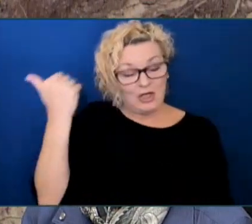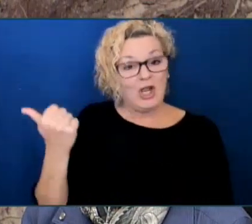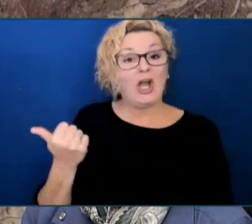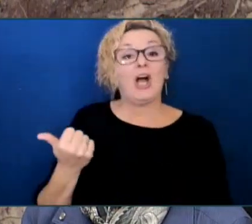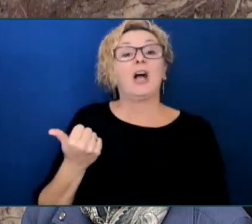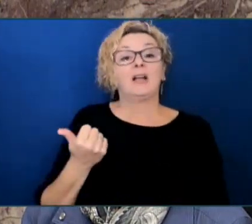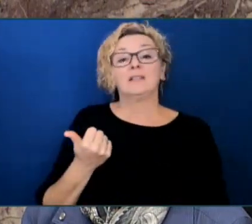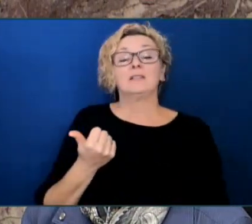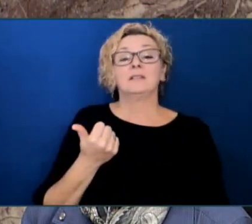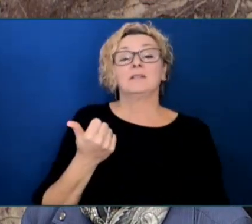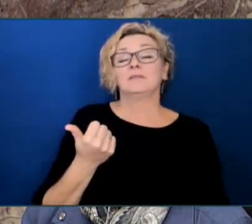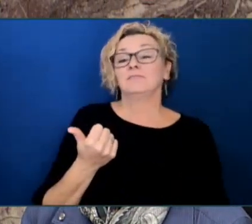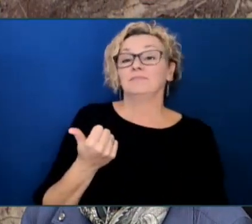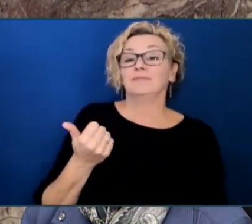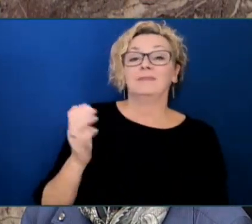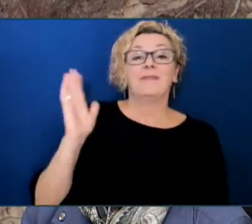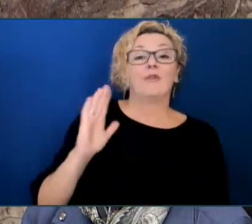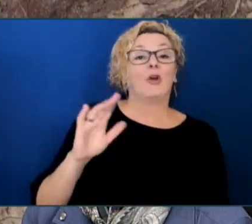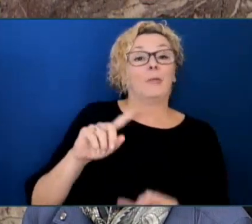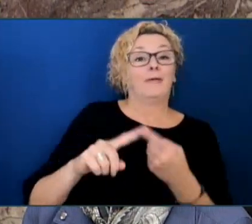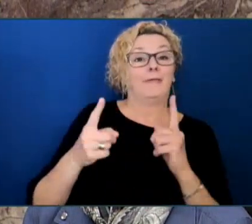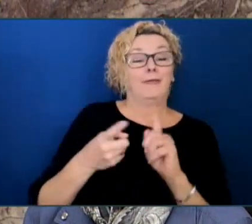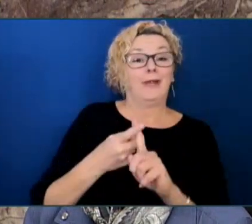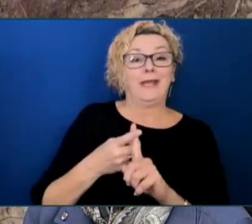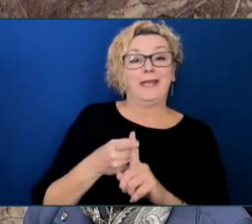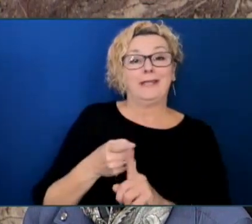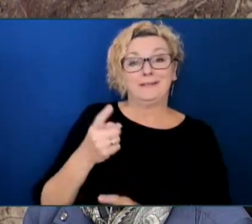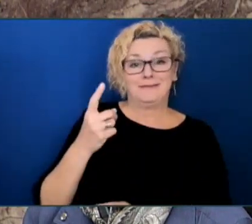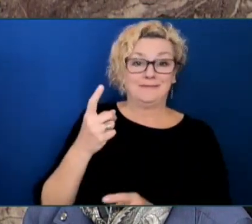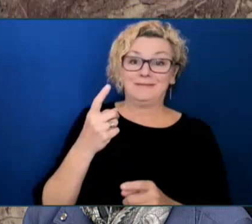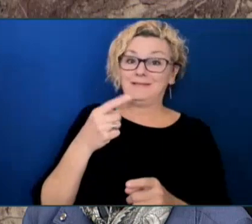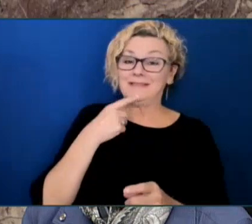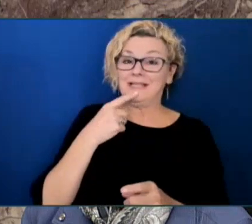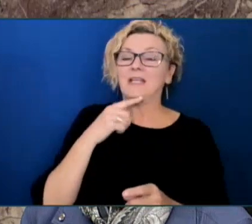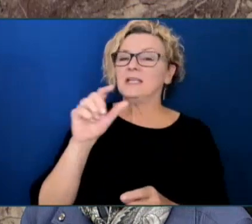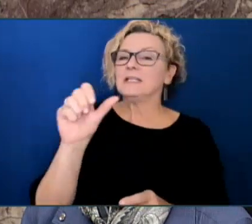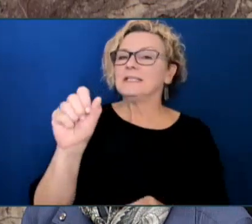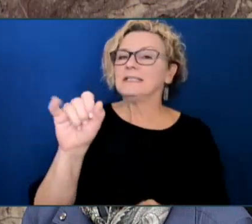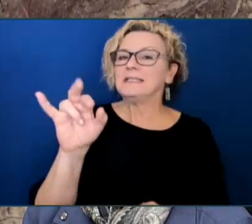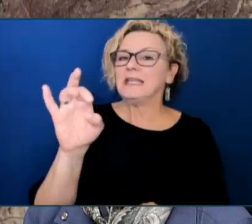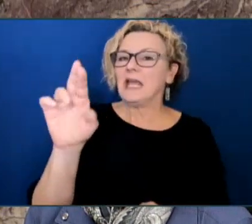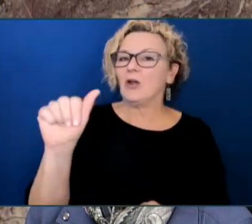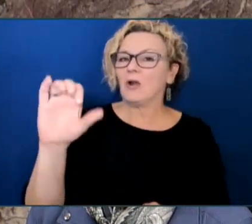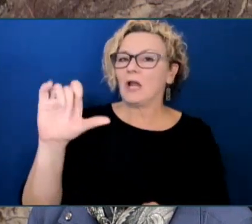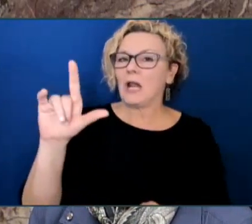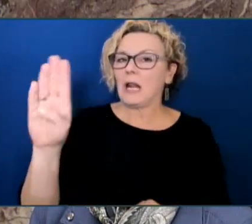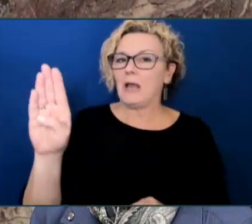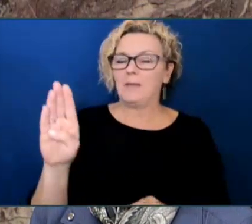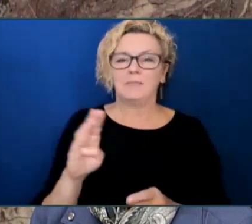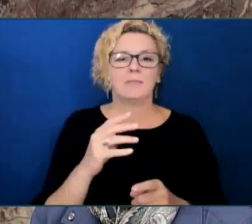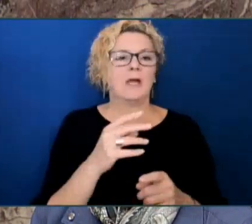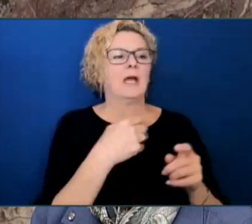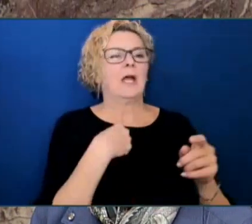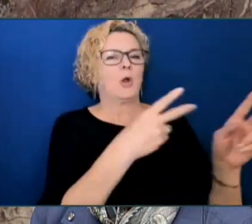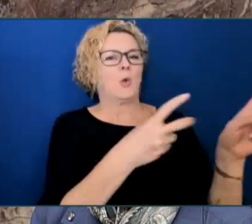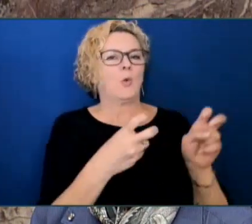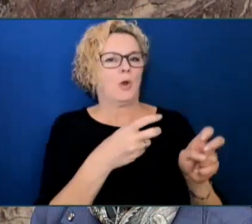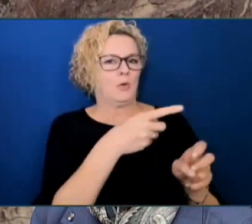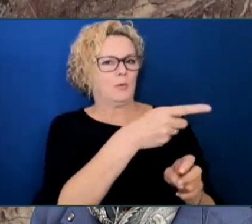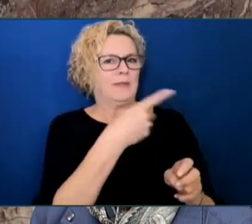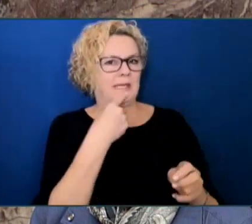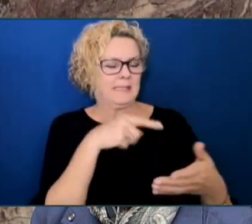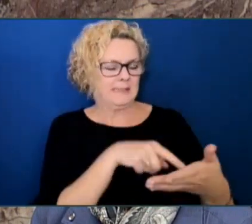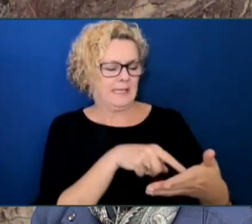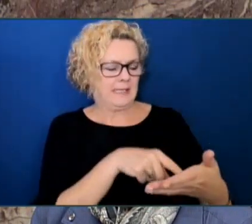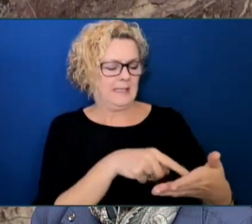emissions. In fact, they're going up, and he knows it. Here's what the Sierra Club had to say, and I quote, "BC's emissions